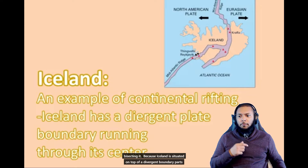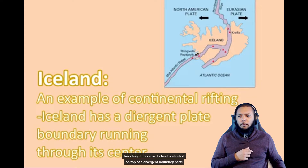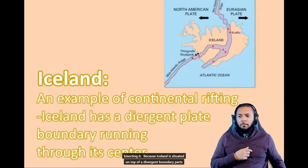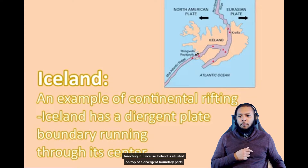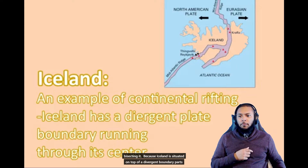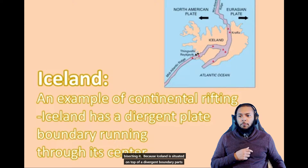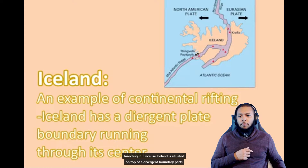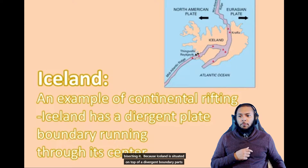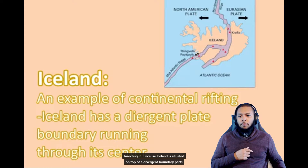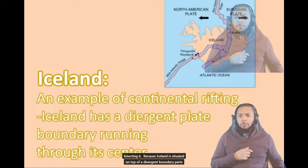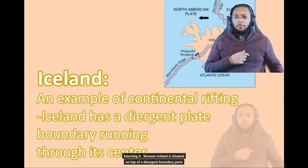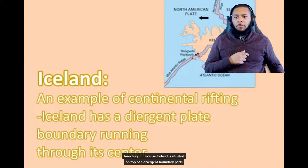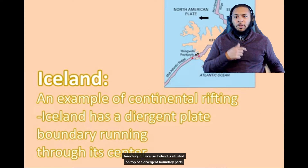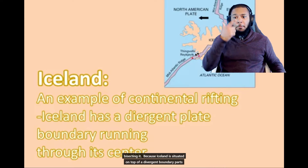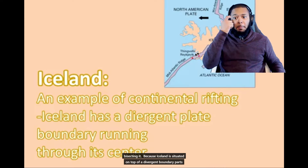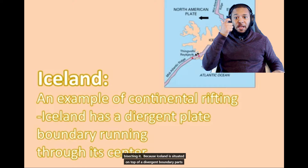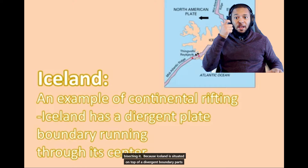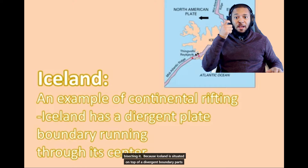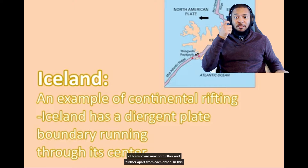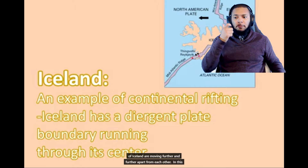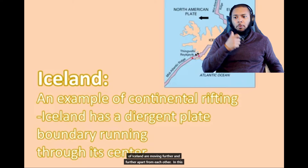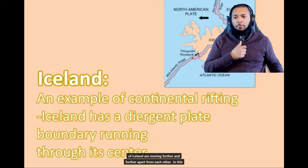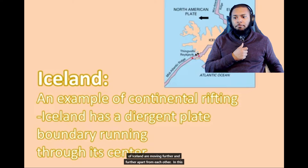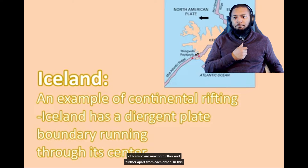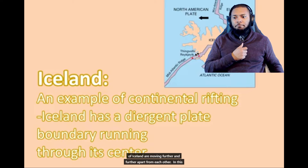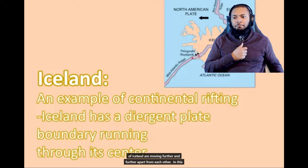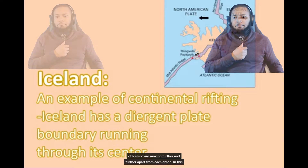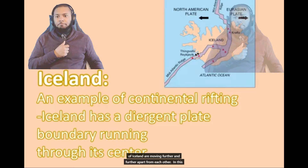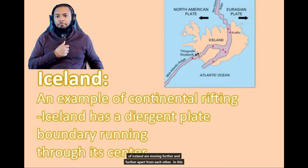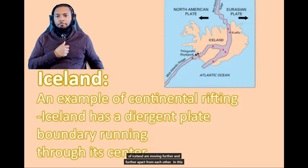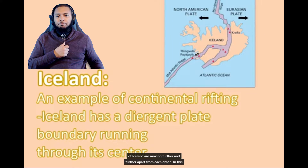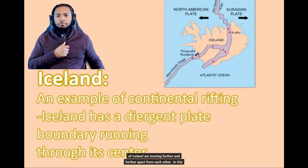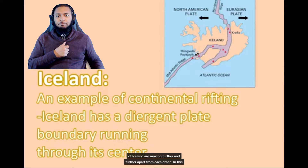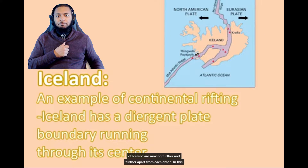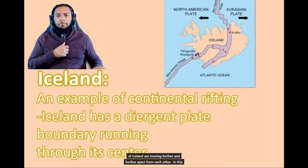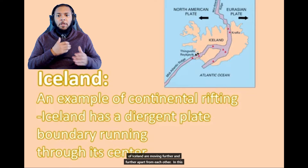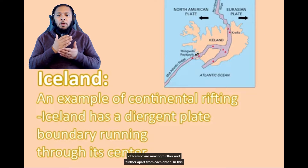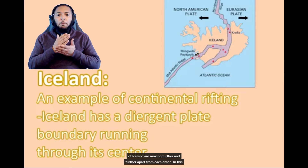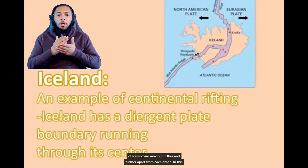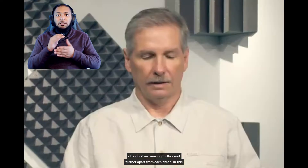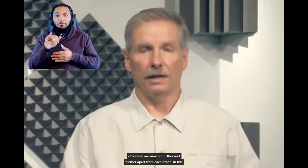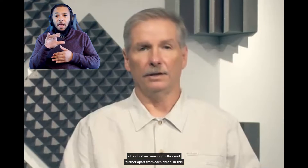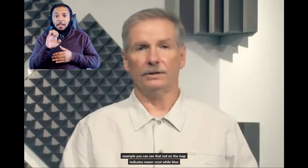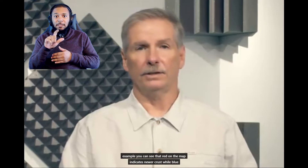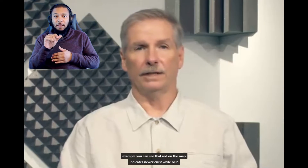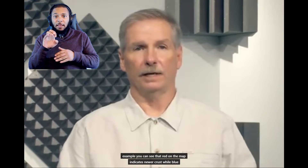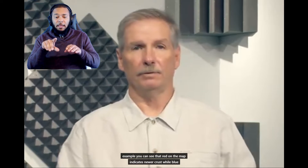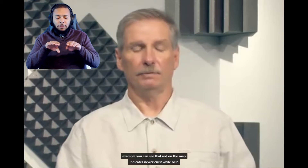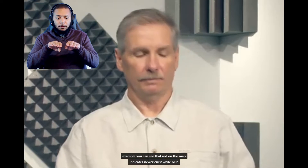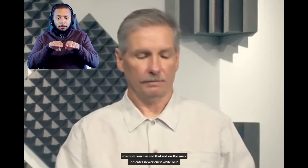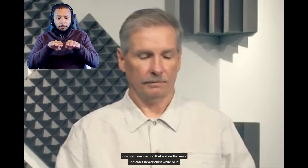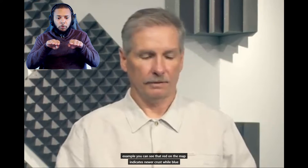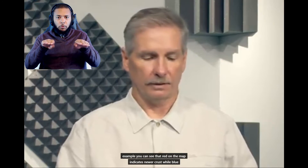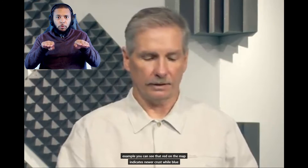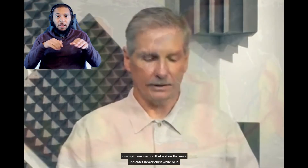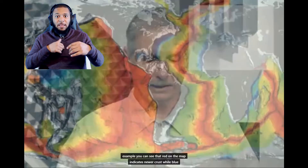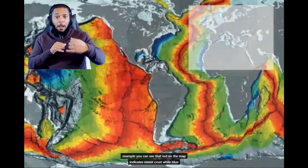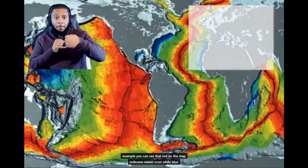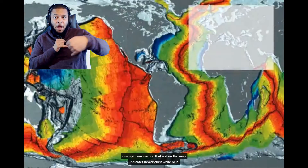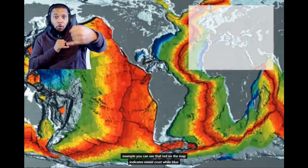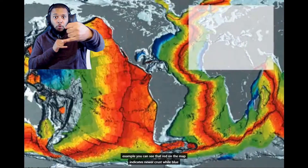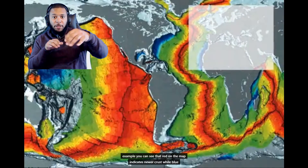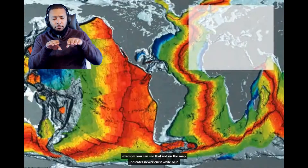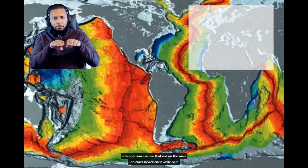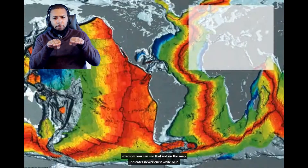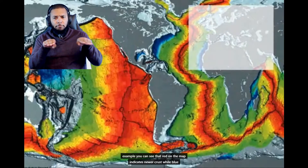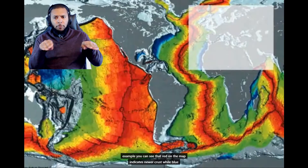of a divergent boundary, parts of Iceland are moving further and further apart from each other. In this example, you can see